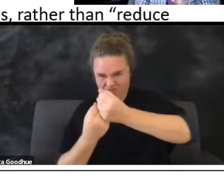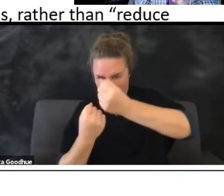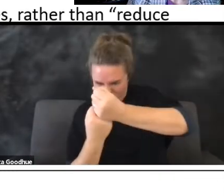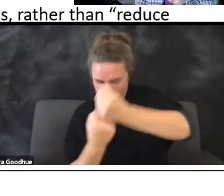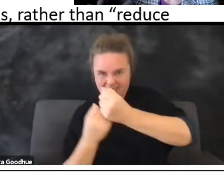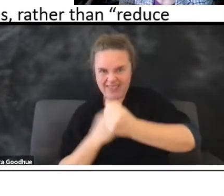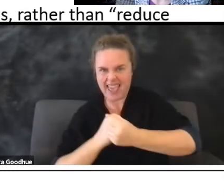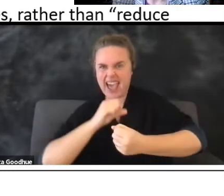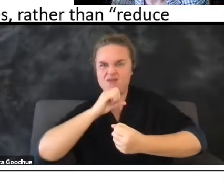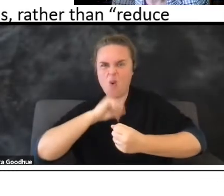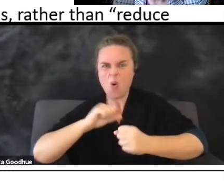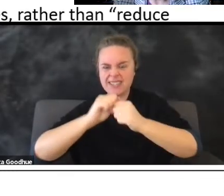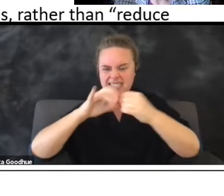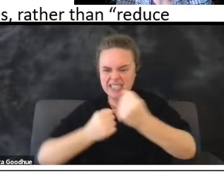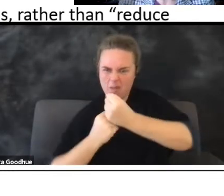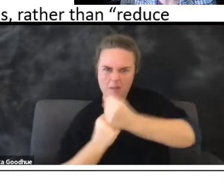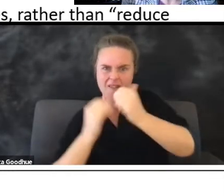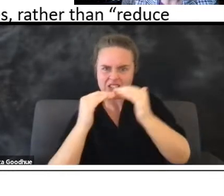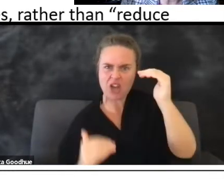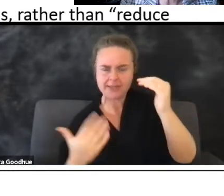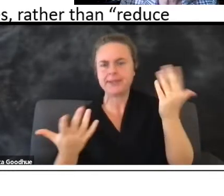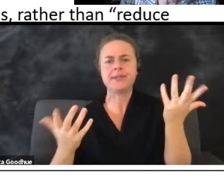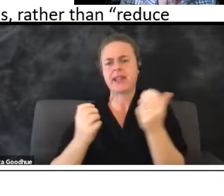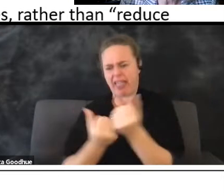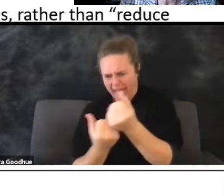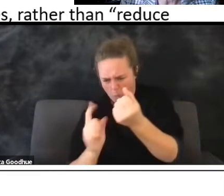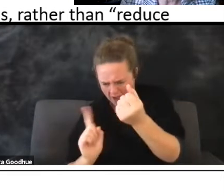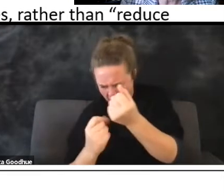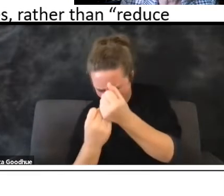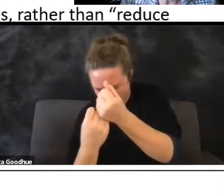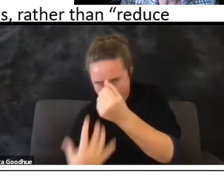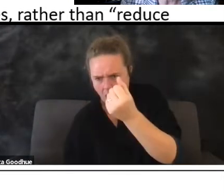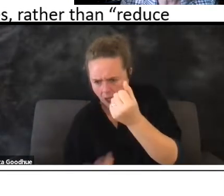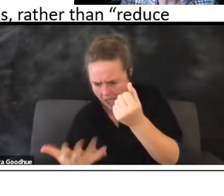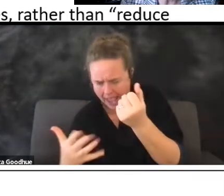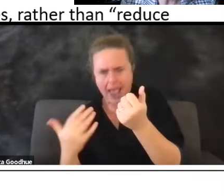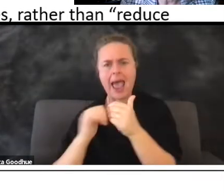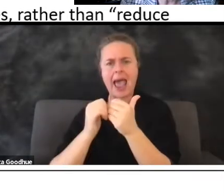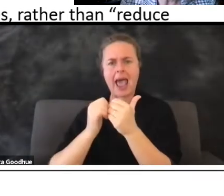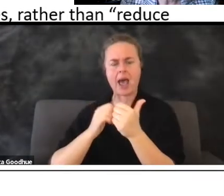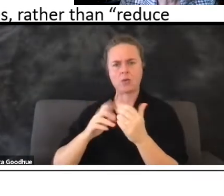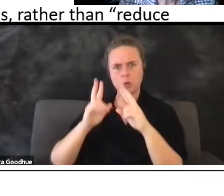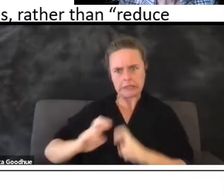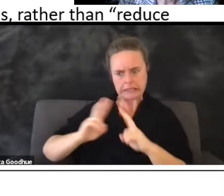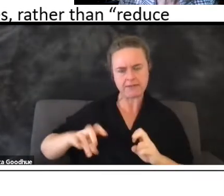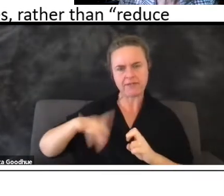the old and the new. And the new model really has that health equity focus on